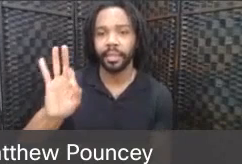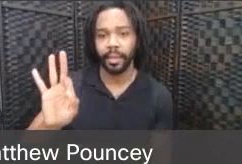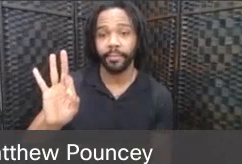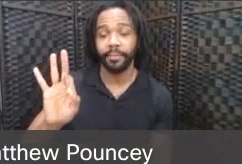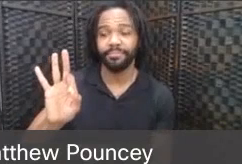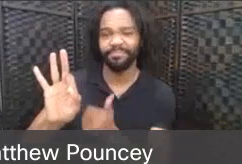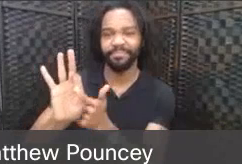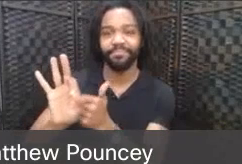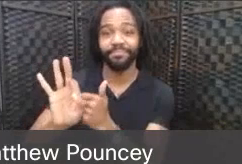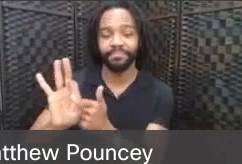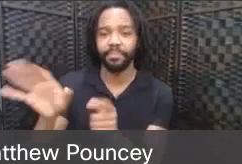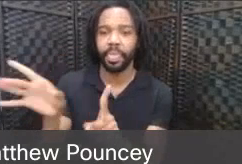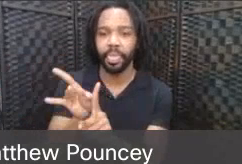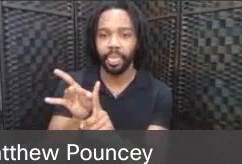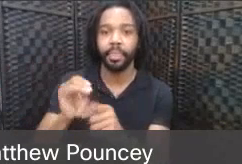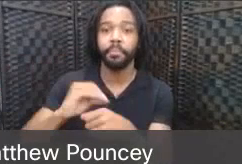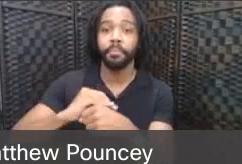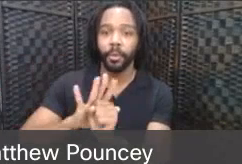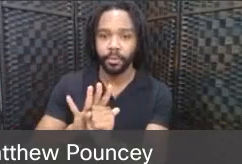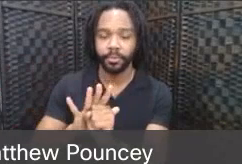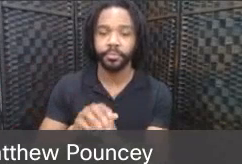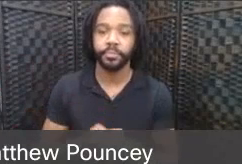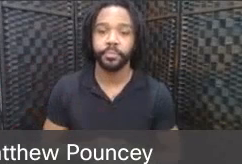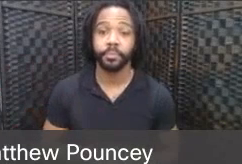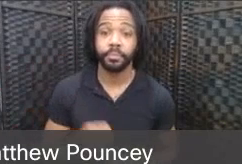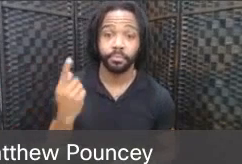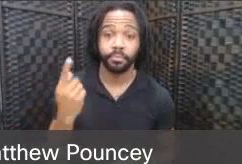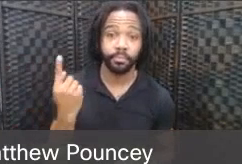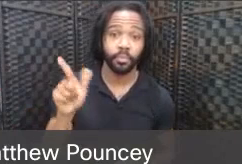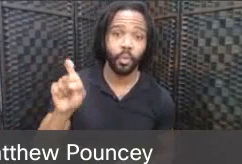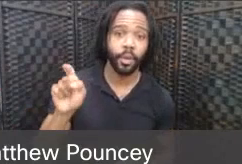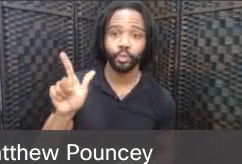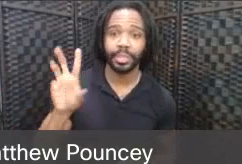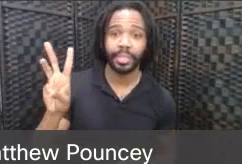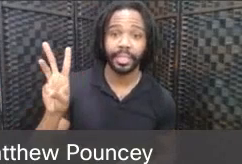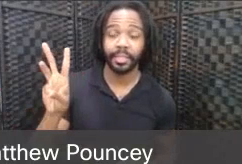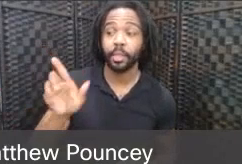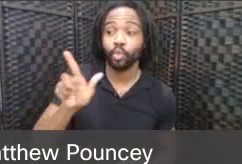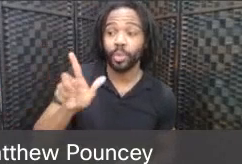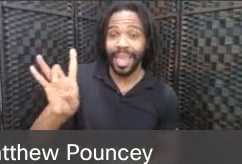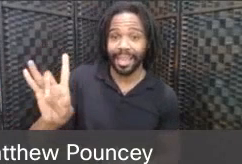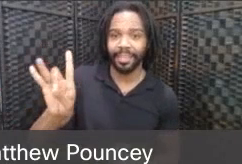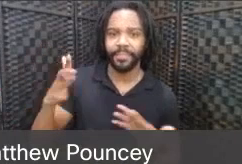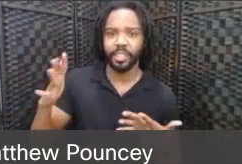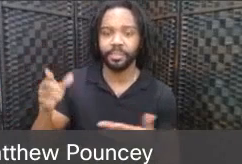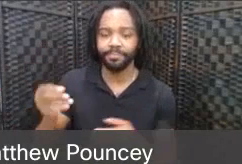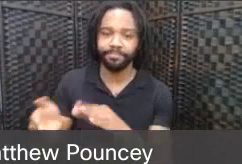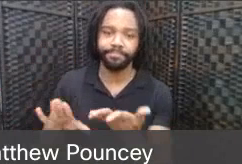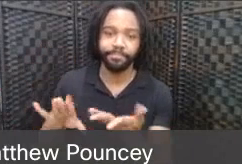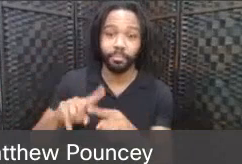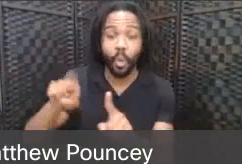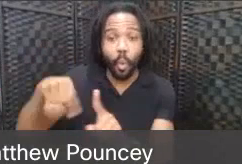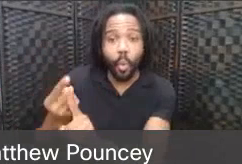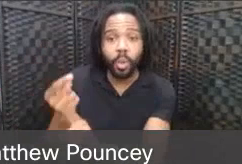who have contracted COVID. Of those 126, 28 have died, but only 13 of those have